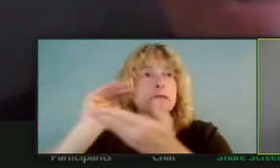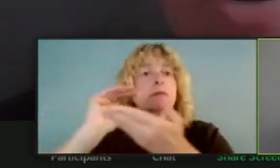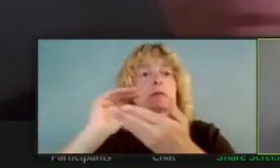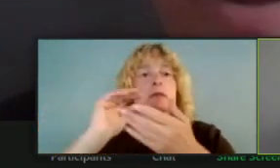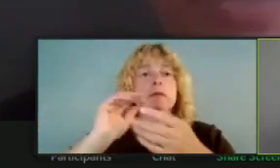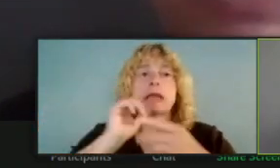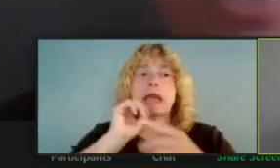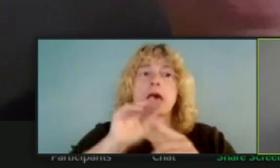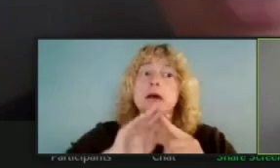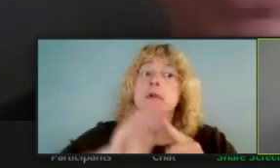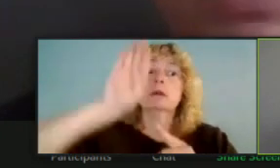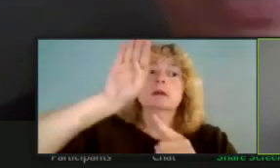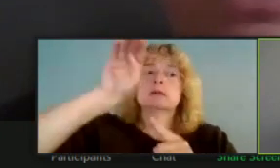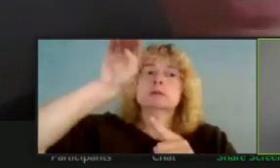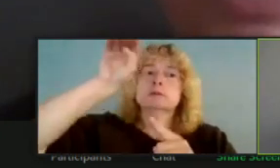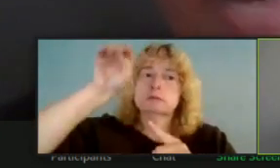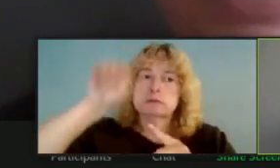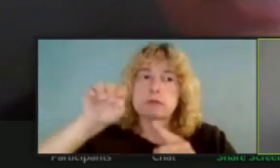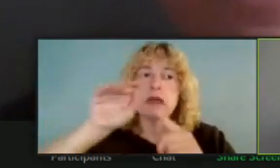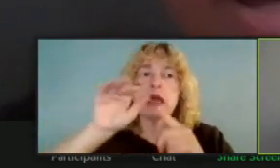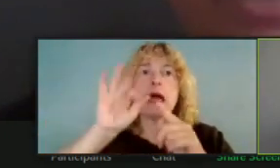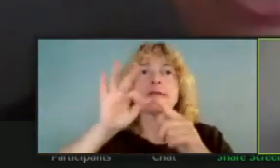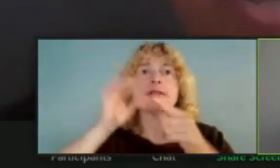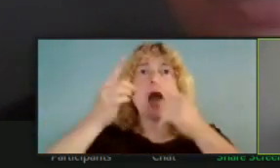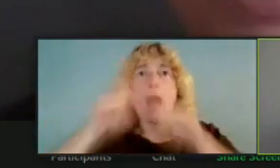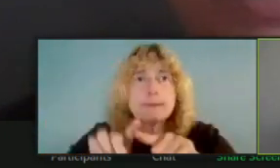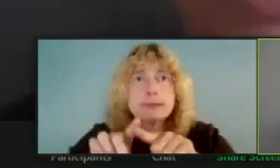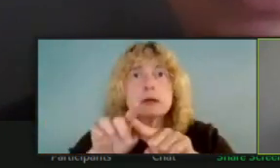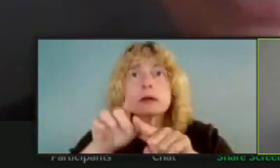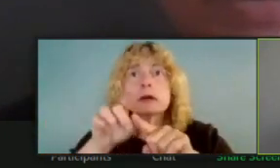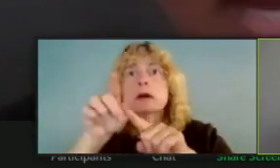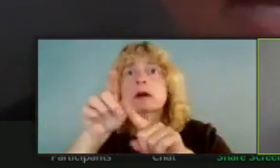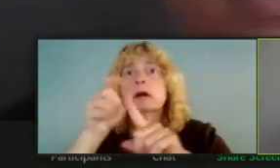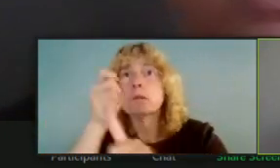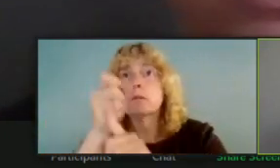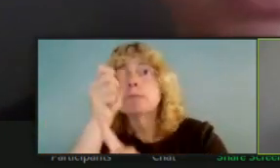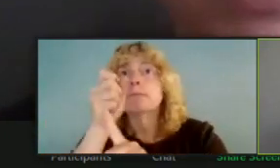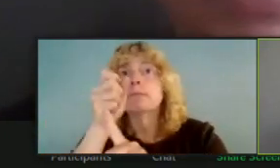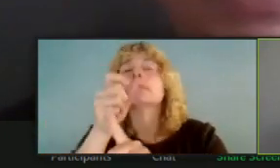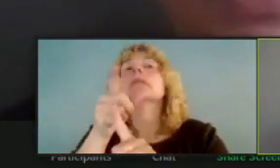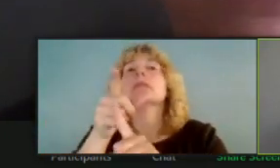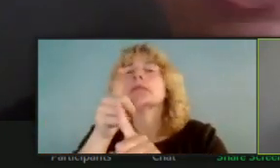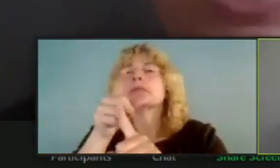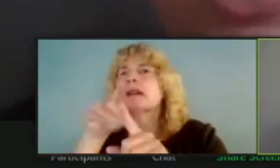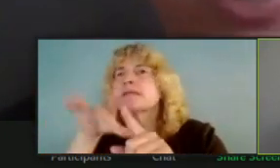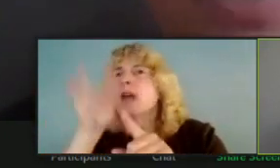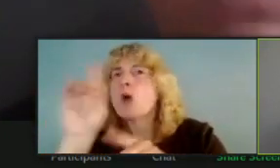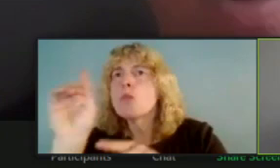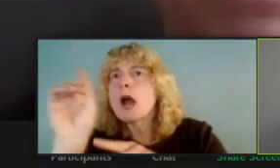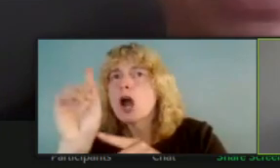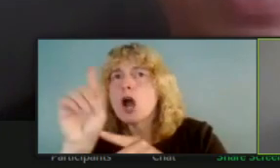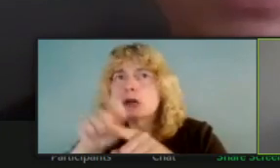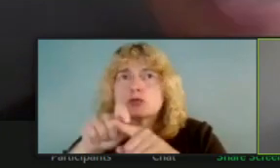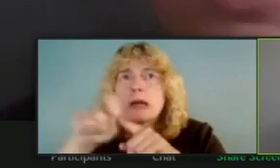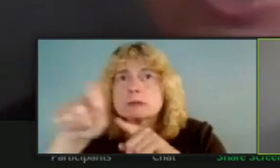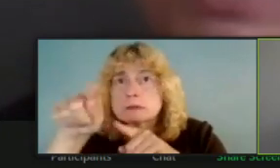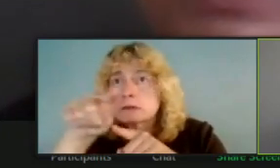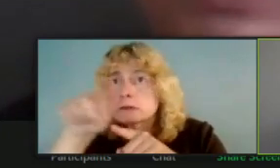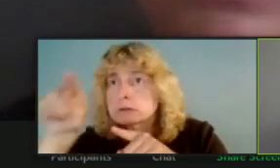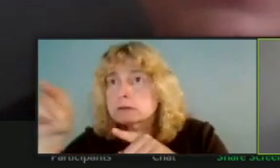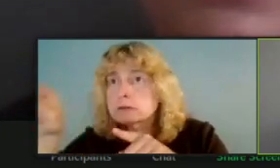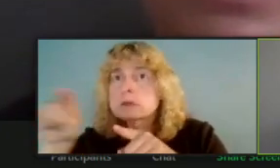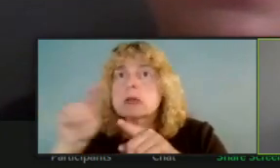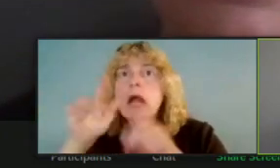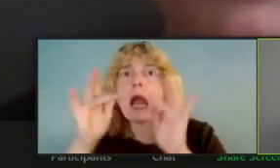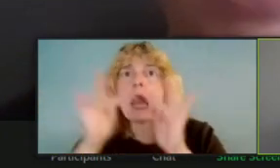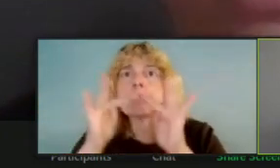there are outbreaks, they are able to be quickly identified, traced, and contained due to testing infrastructure and rapid contact